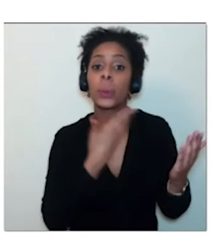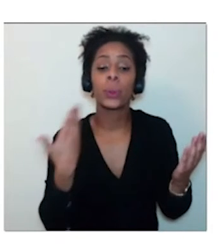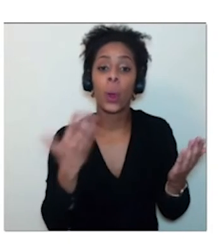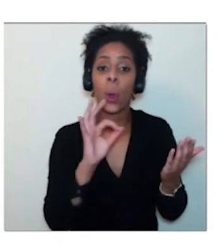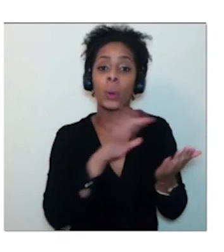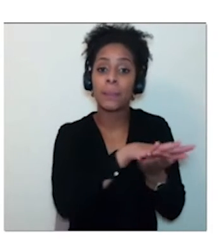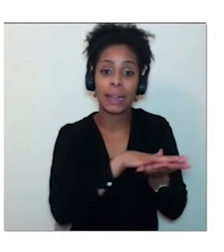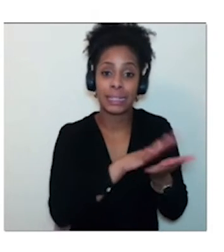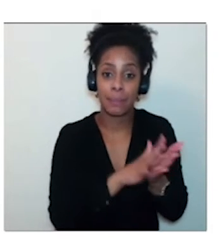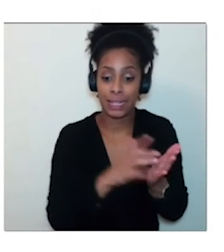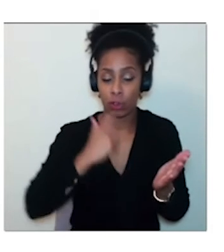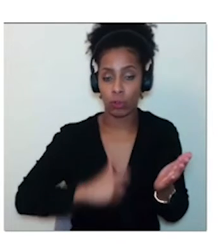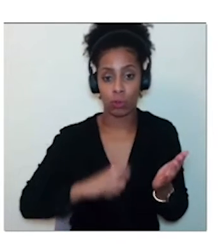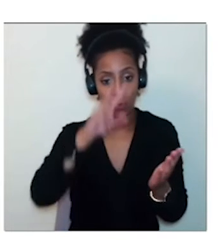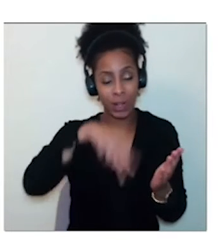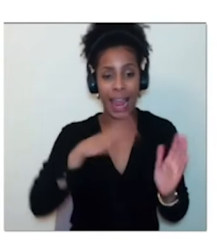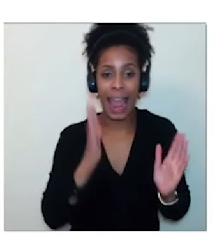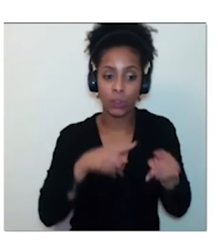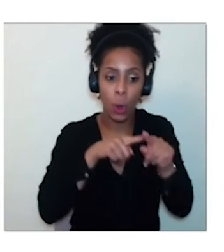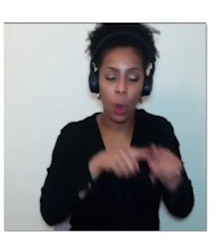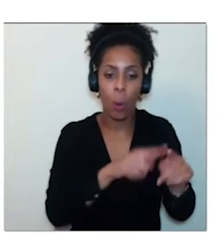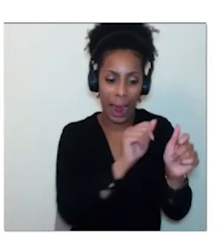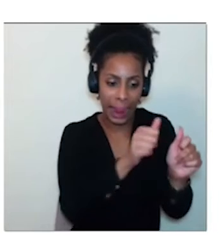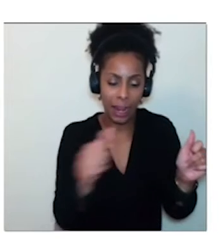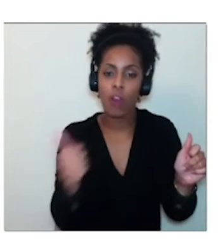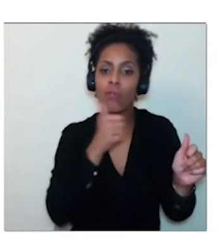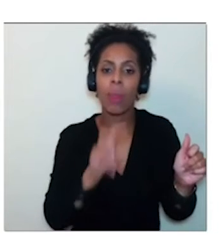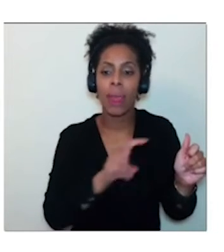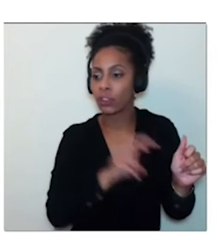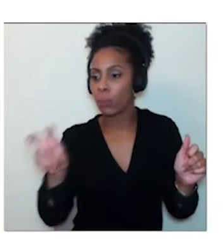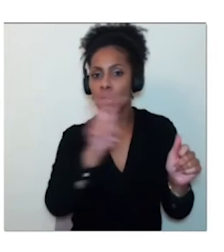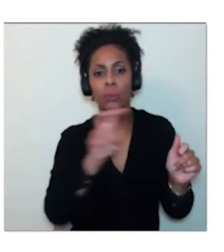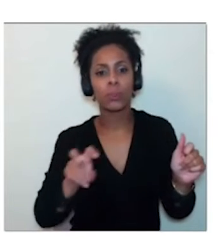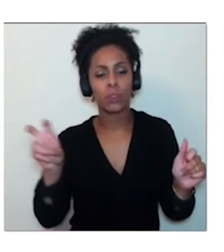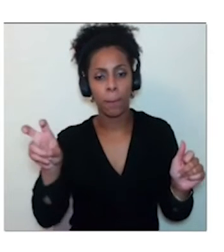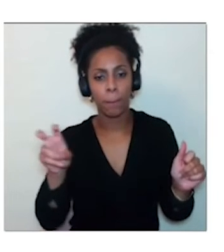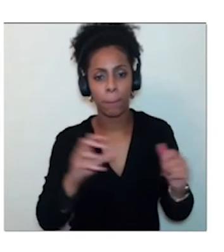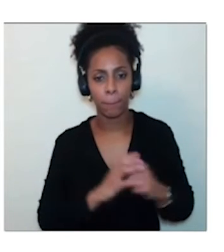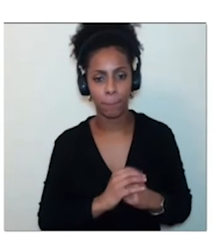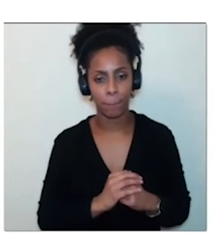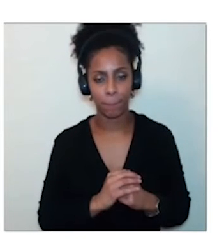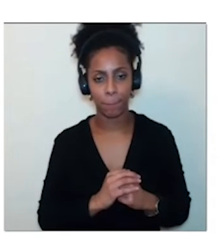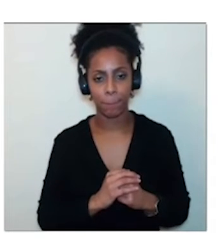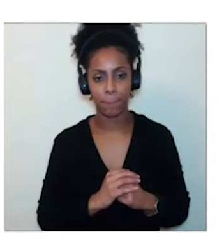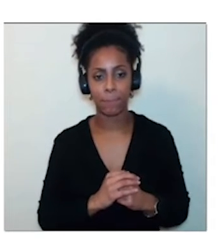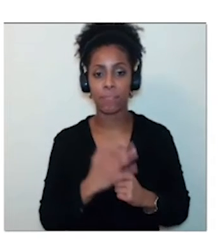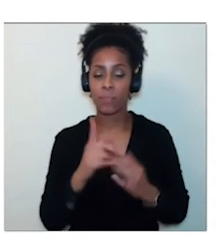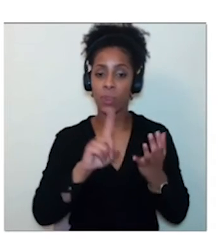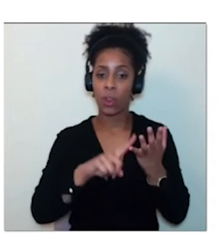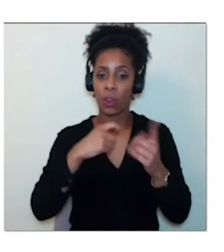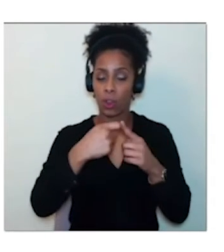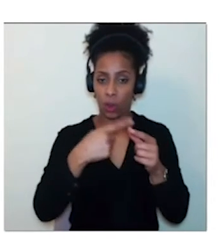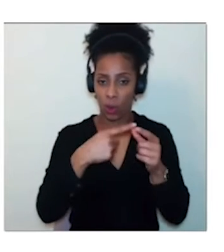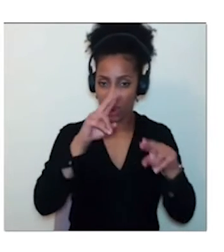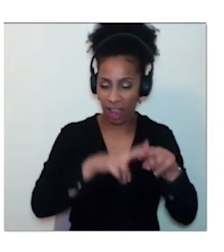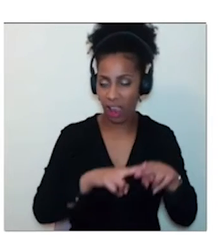Having introduced UKAAF, human rights and legislation,